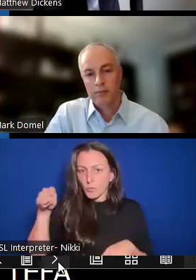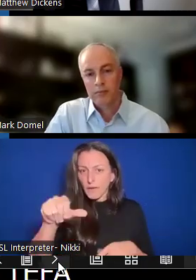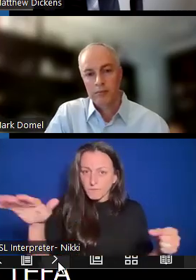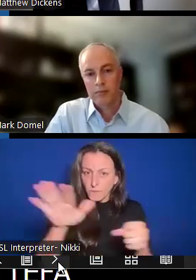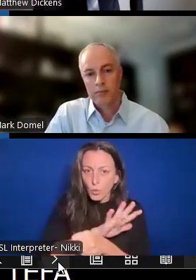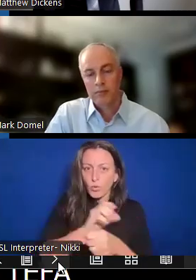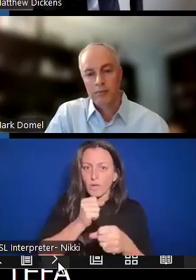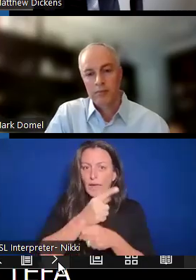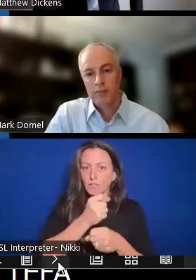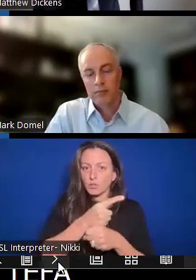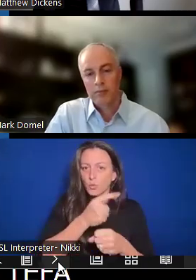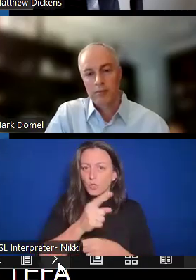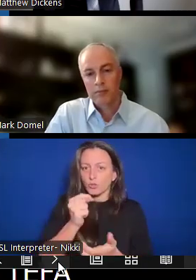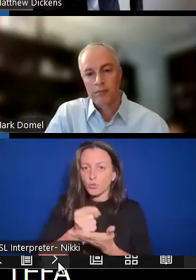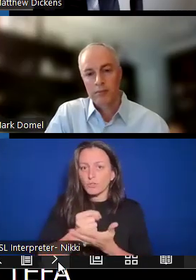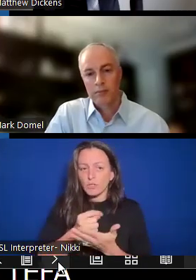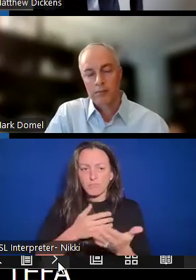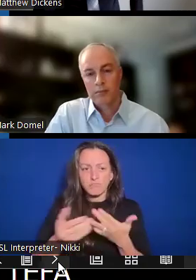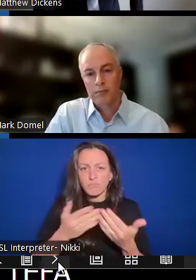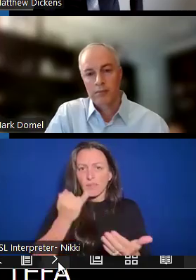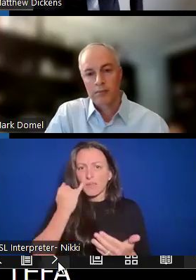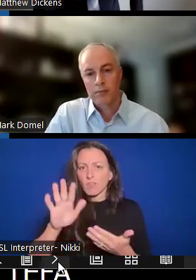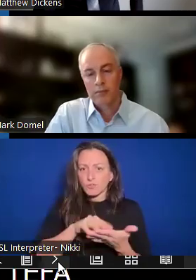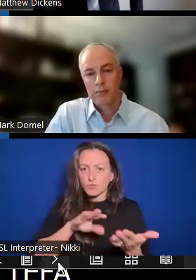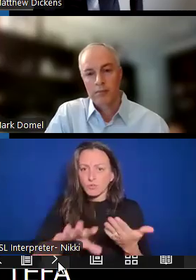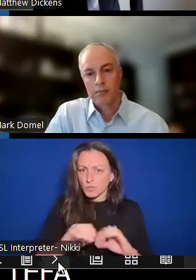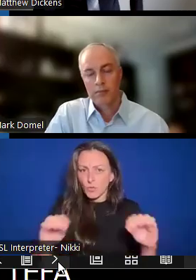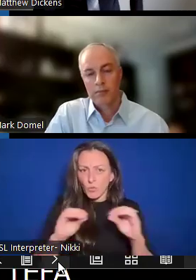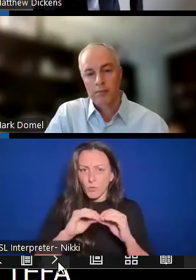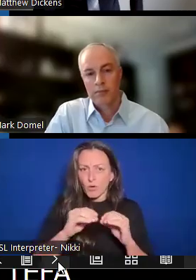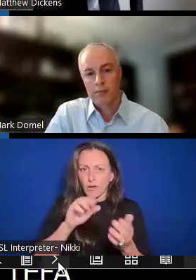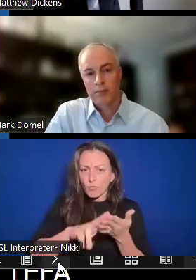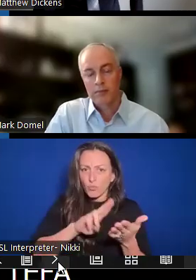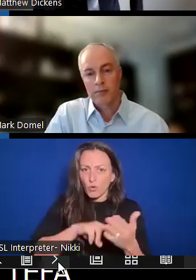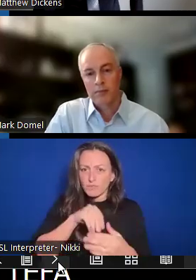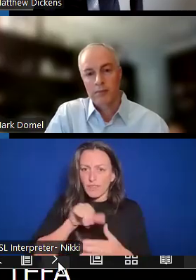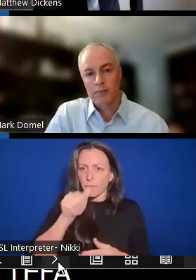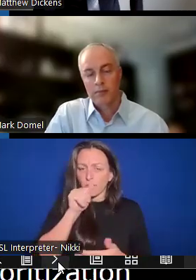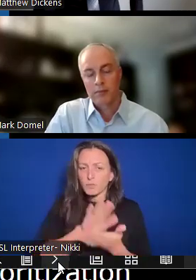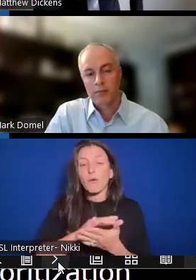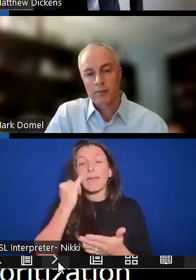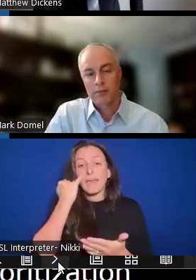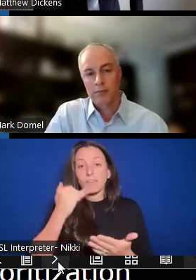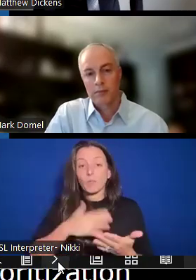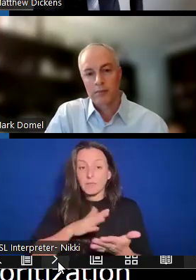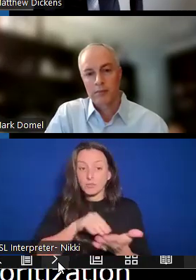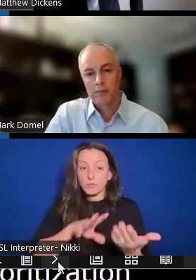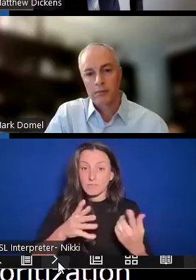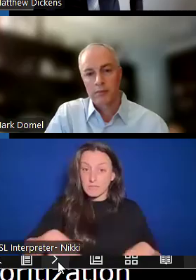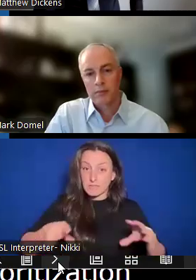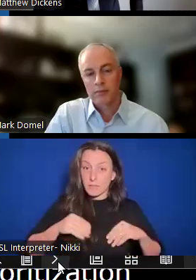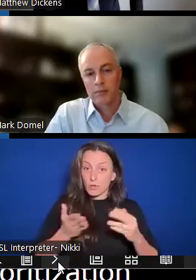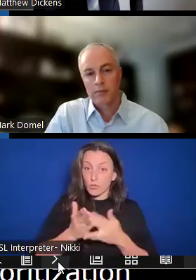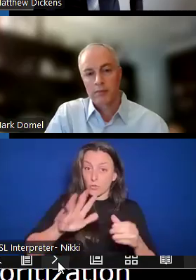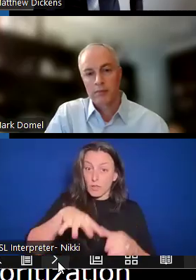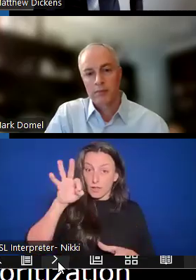tuition even if their student is no longer enrolled in the private school. If my student is accepted through the lottery, am I exempted